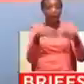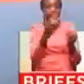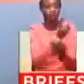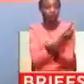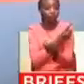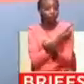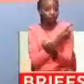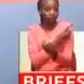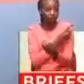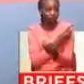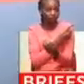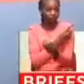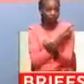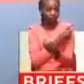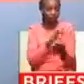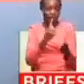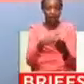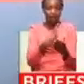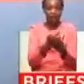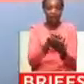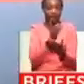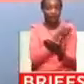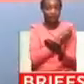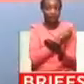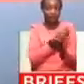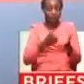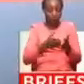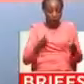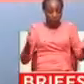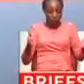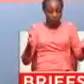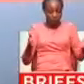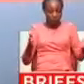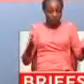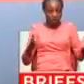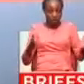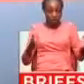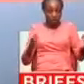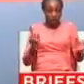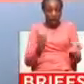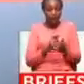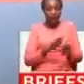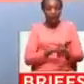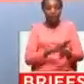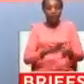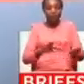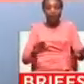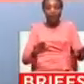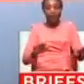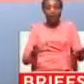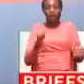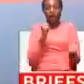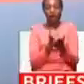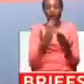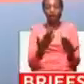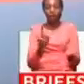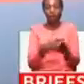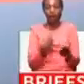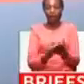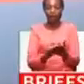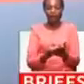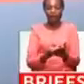Jafari. Jafari spreads a newspaper on the ground, and then he empties the